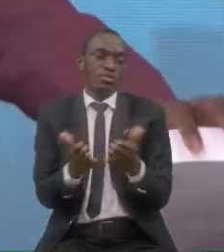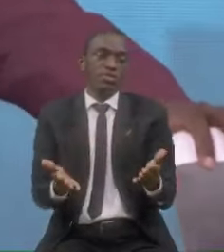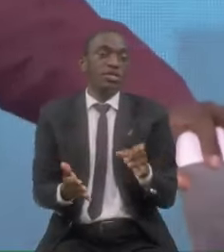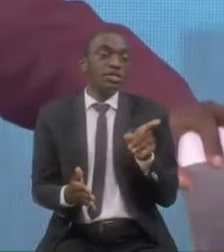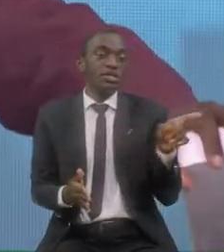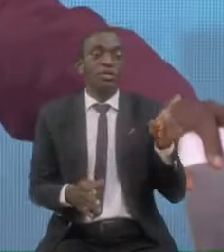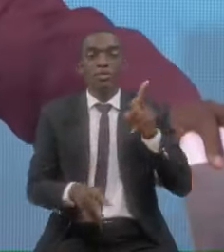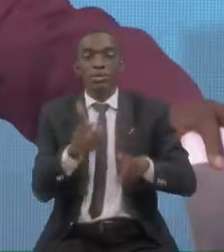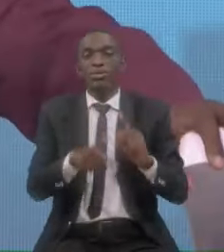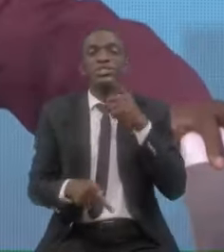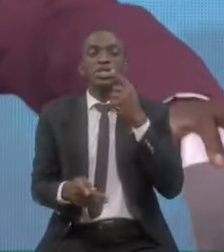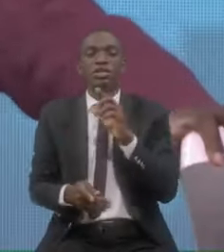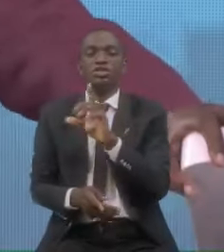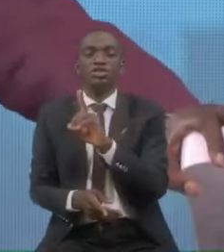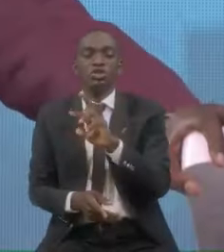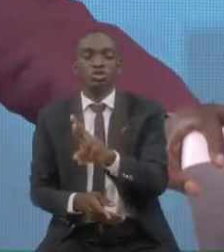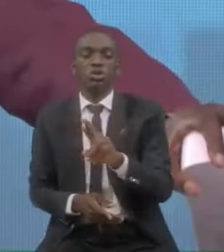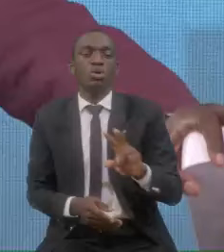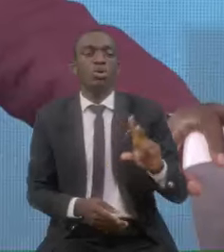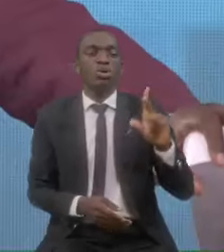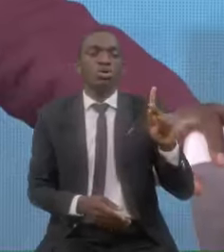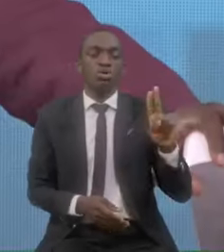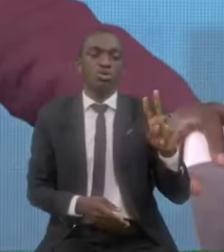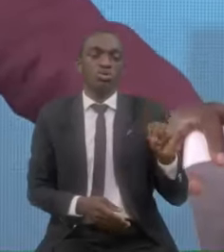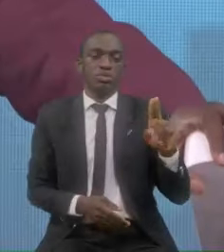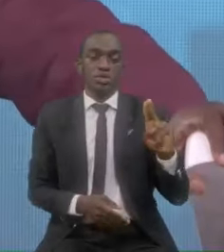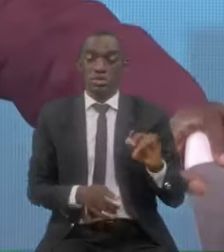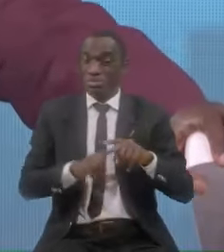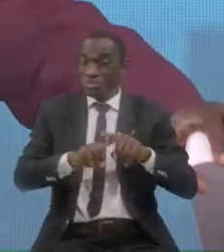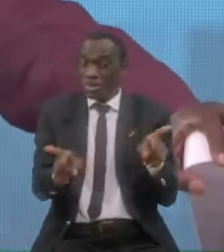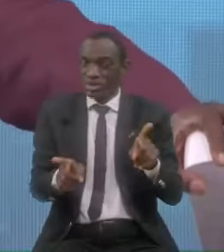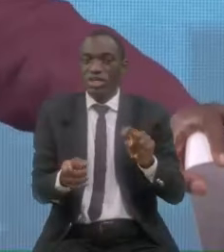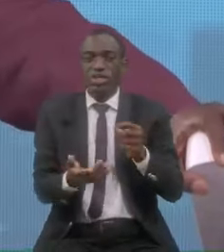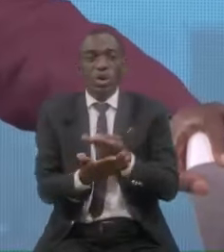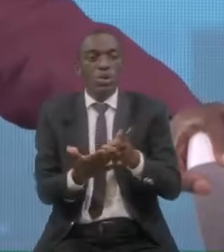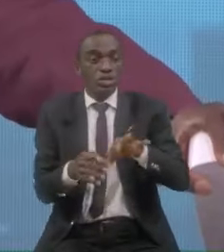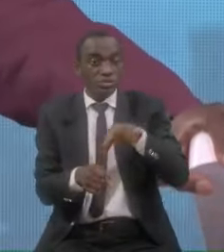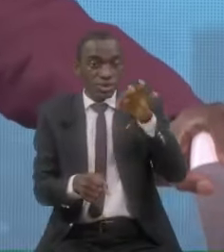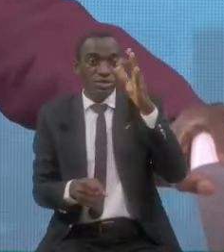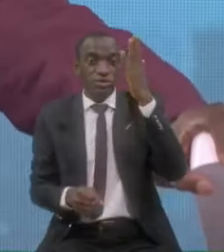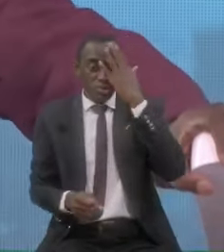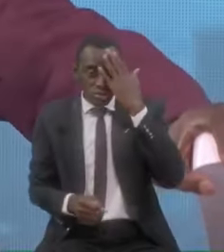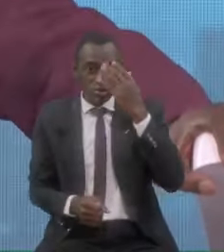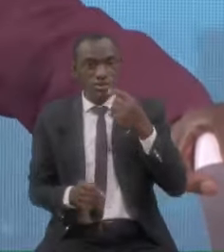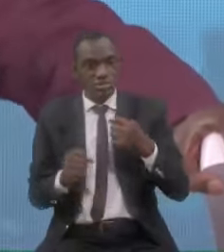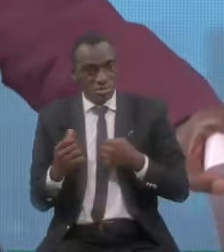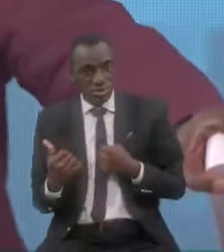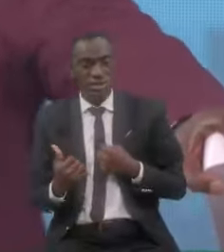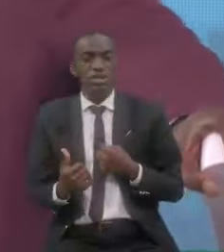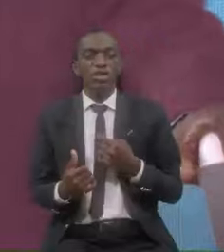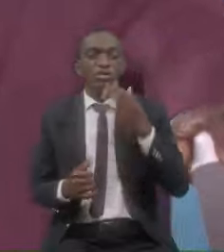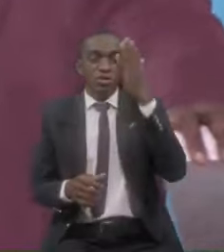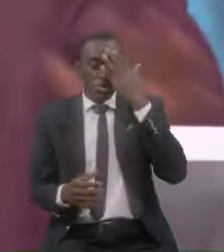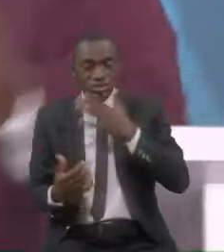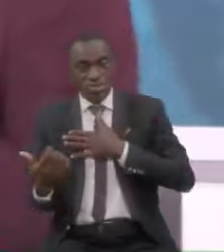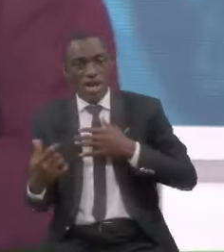the Holy Ghost knows me, knows my heart, knows my life, knows